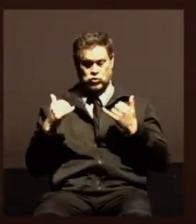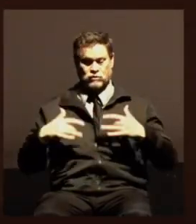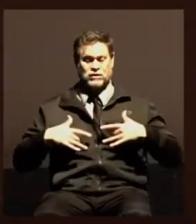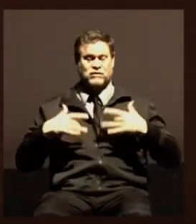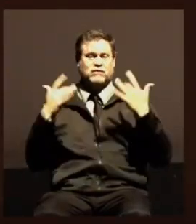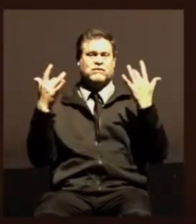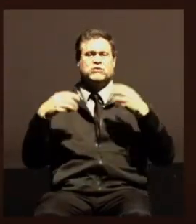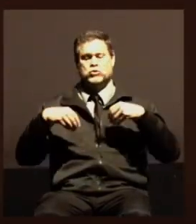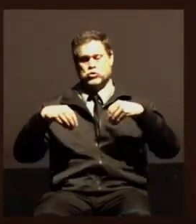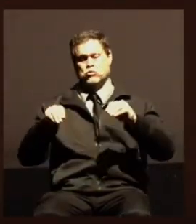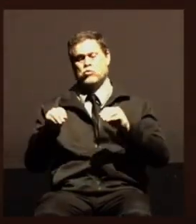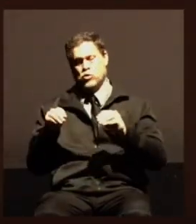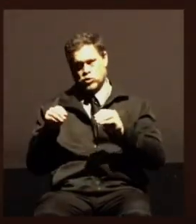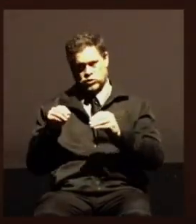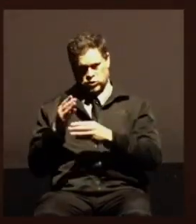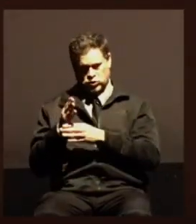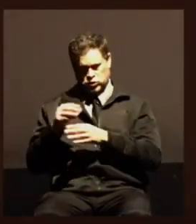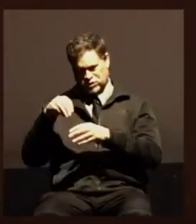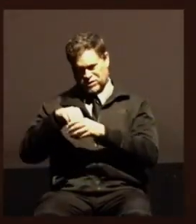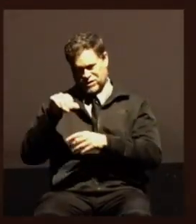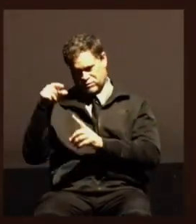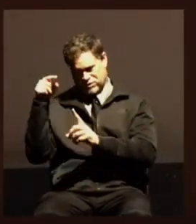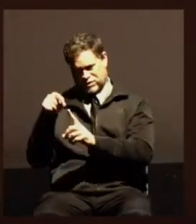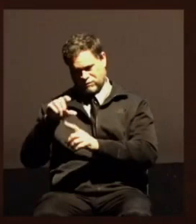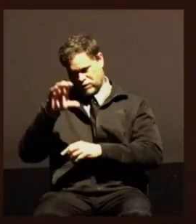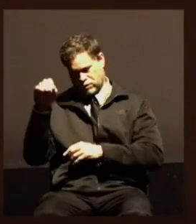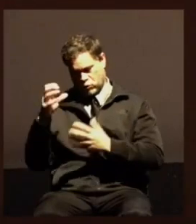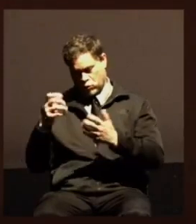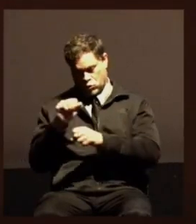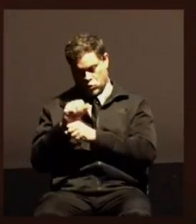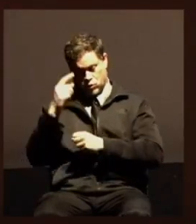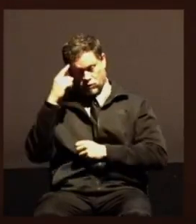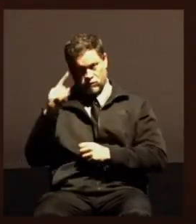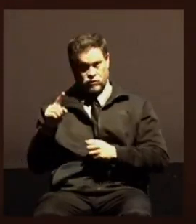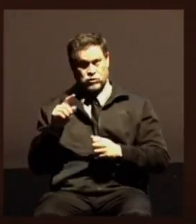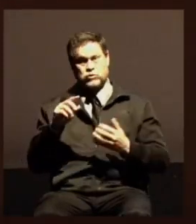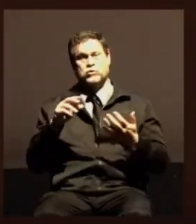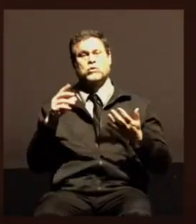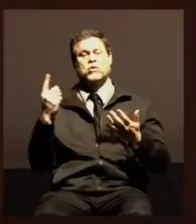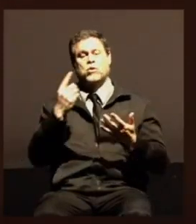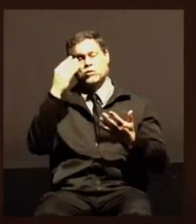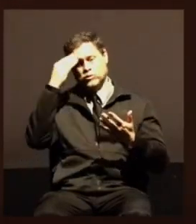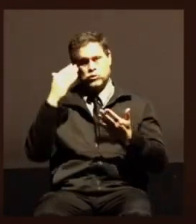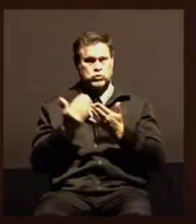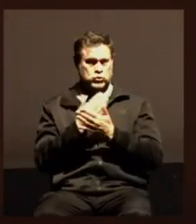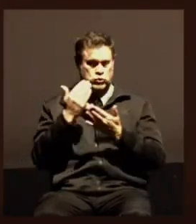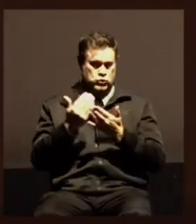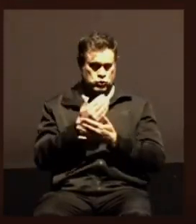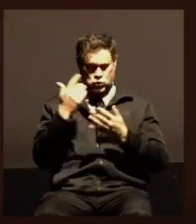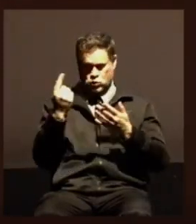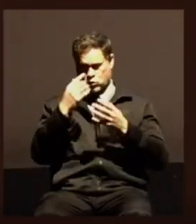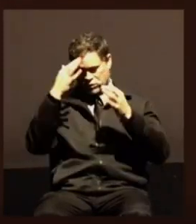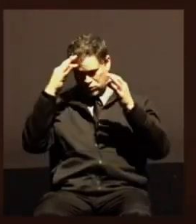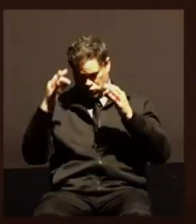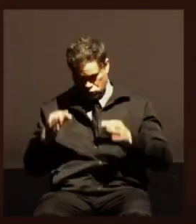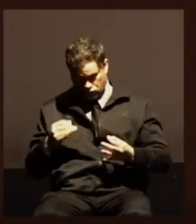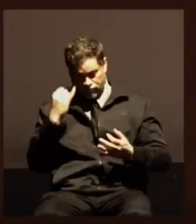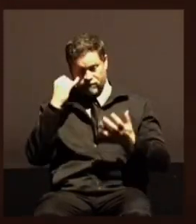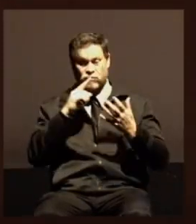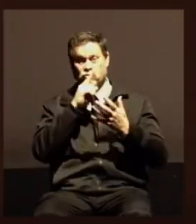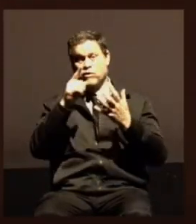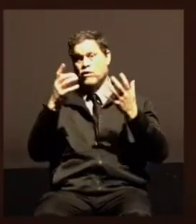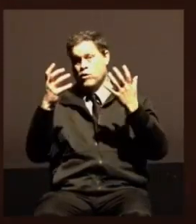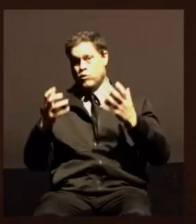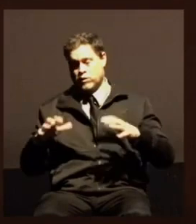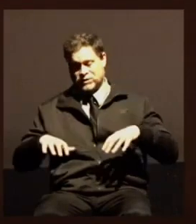the market share within a particular company that you want to work for. Knowing the new will always be important because it will determine if you really want